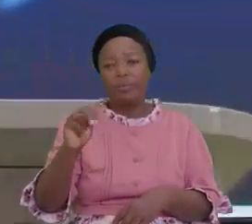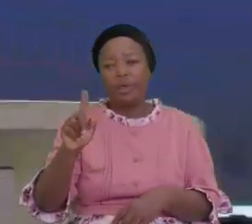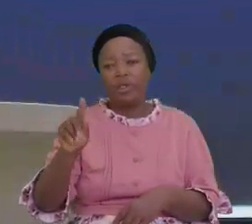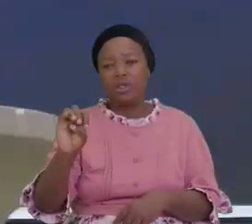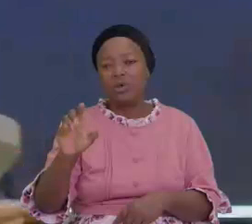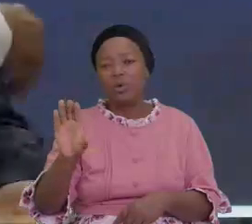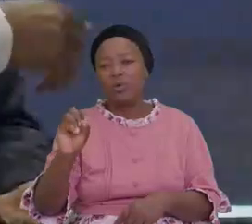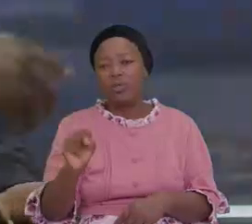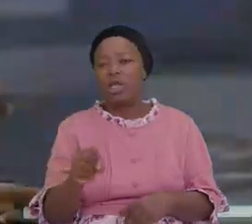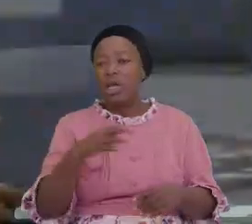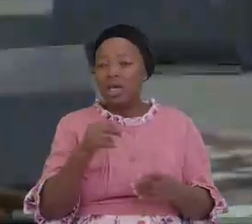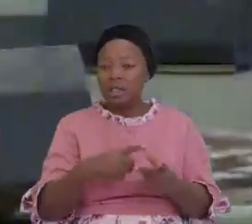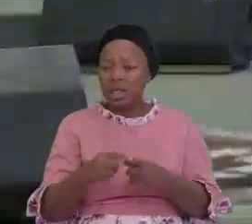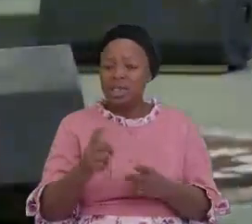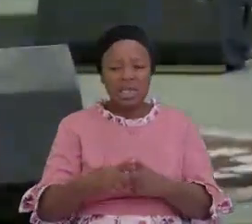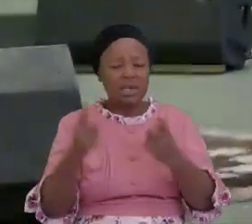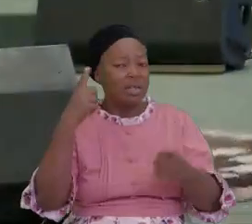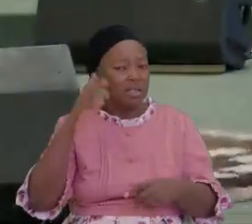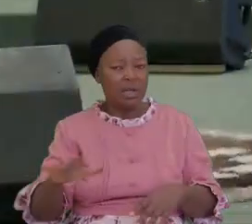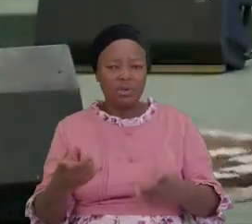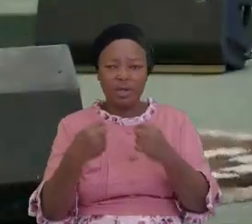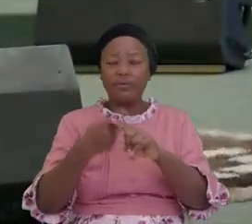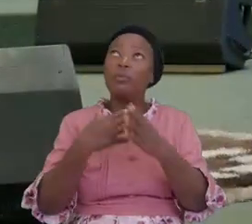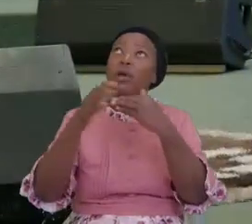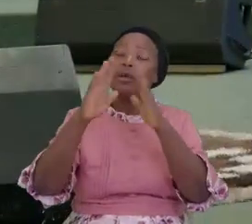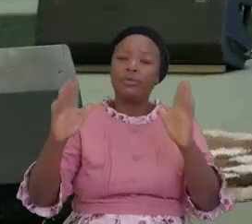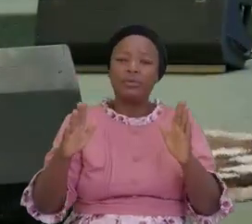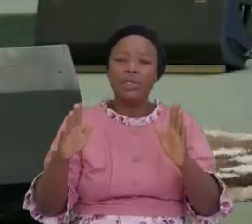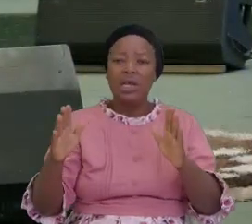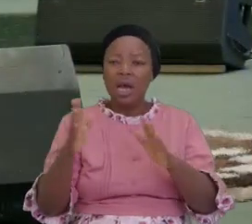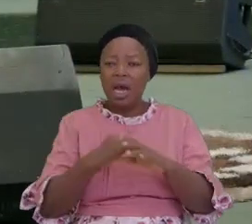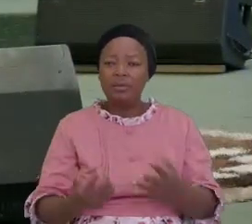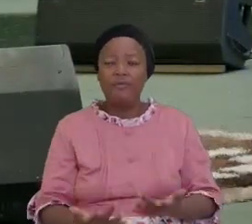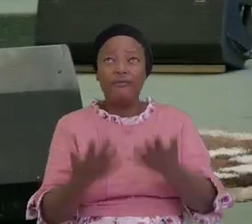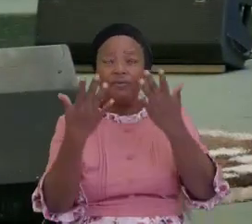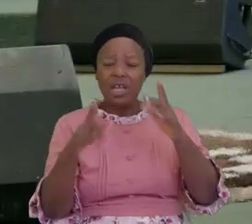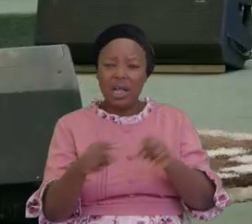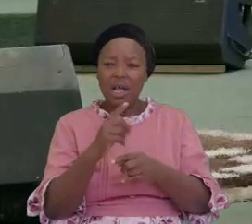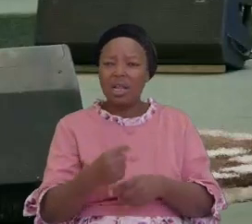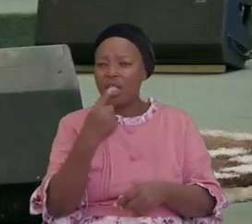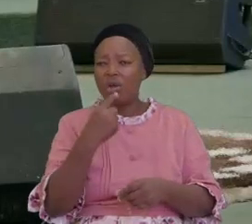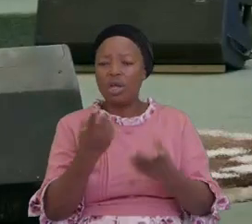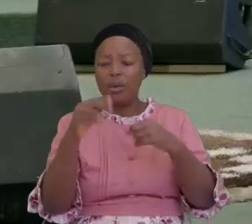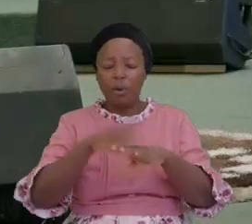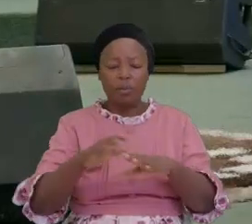a great sound came from heaven, and fire like the tongues of fire came upon